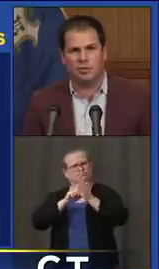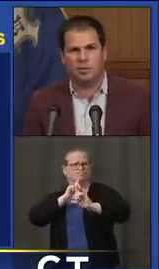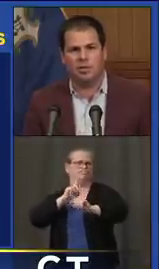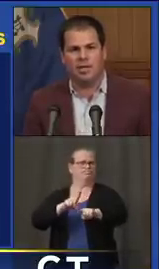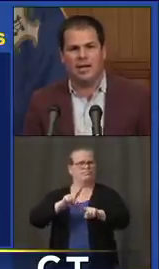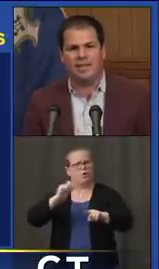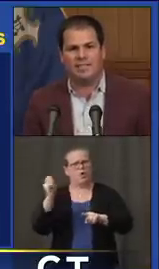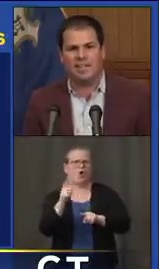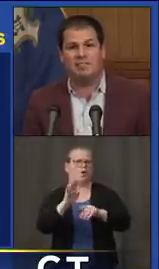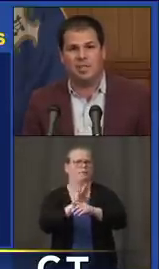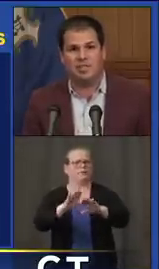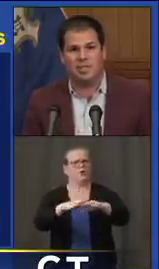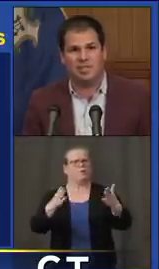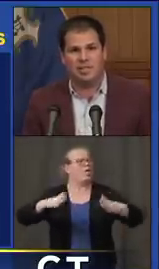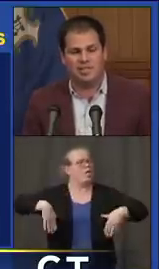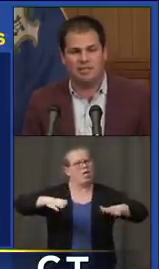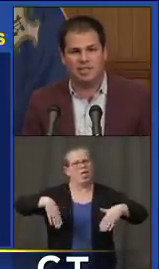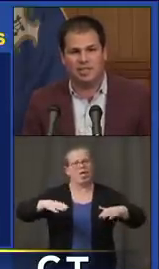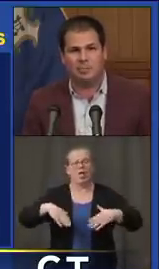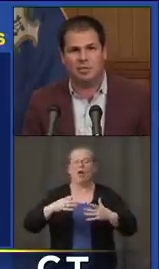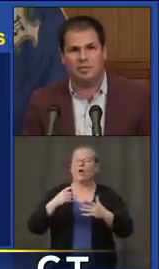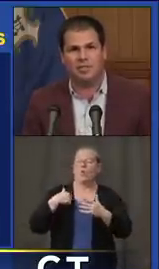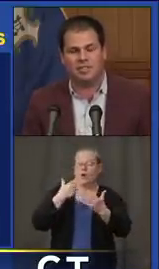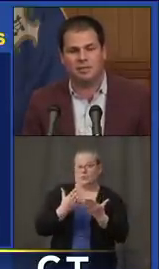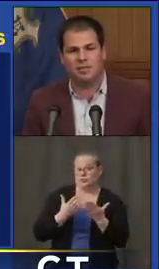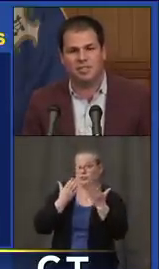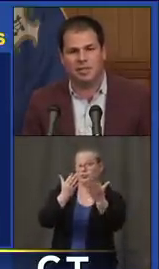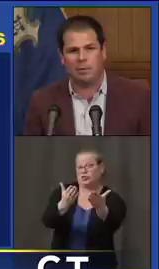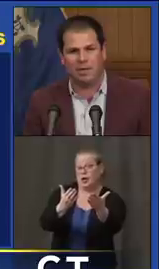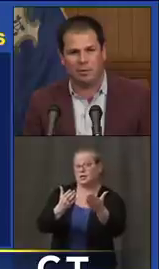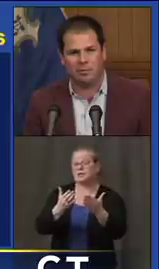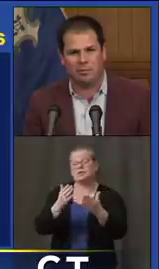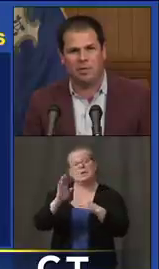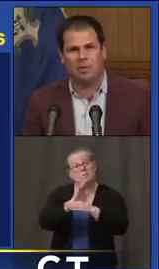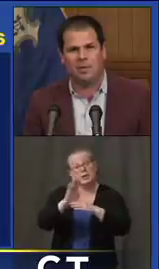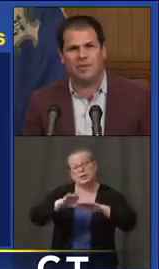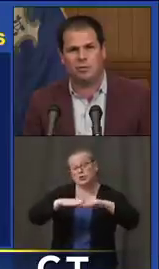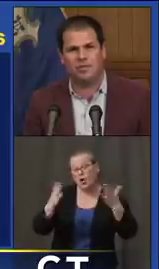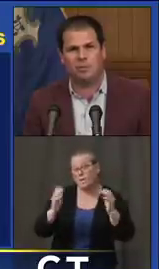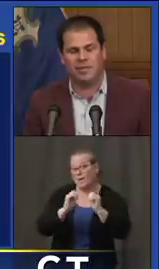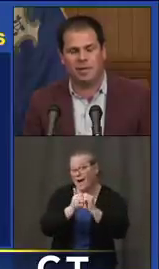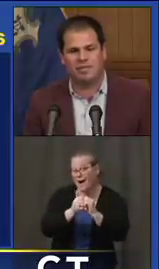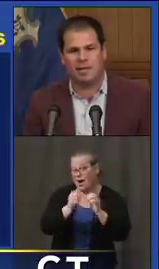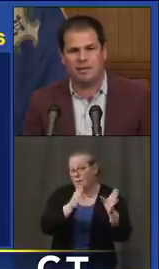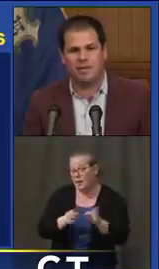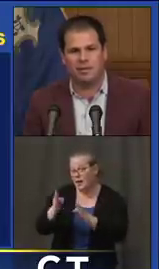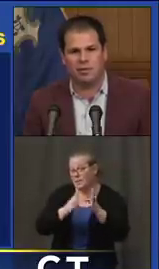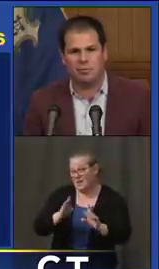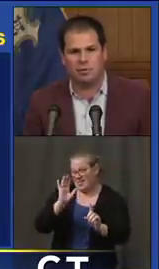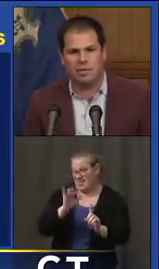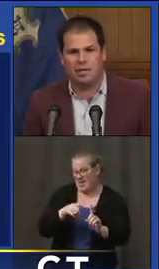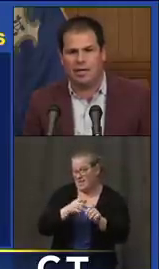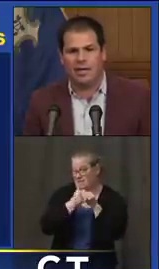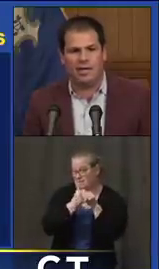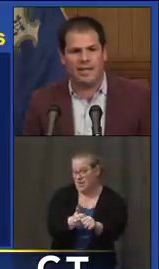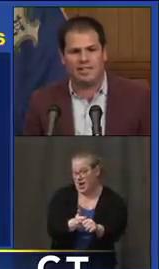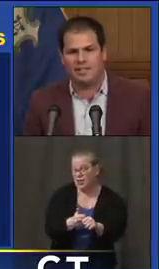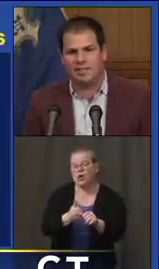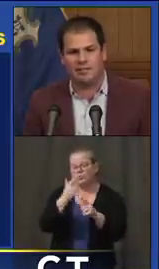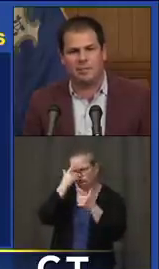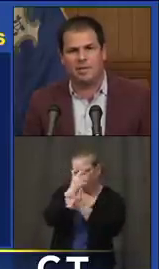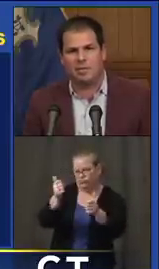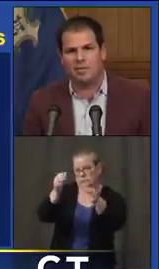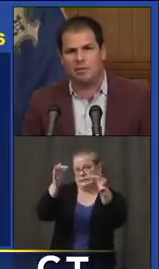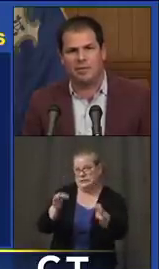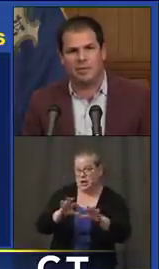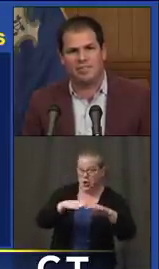can ensure safe business and safe consumption of goods and services that we're going to go through, but that choice really comes down to the individual. And lastly, as the